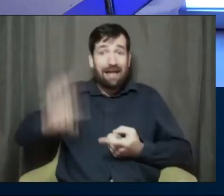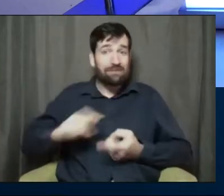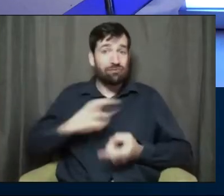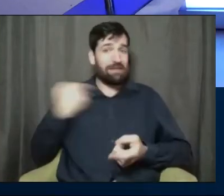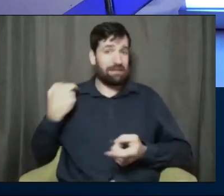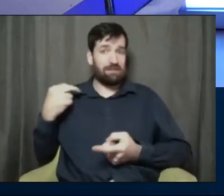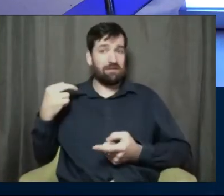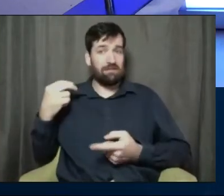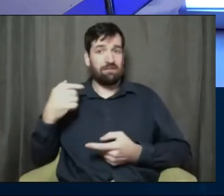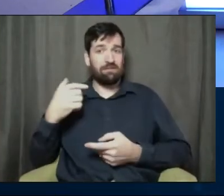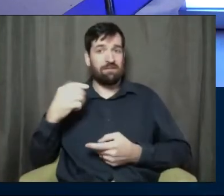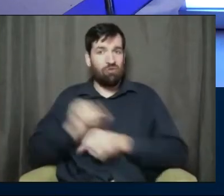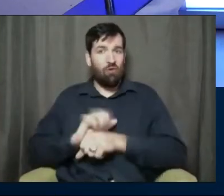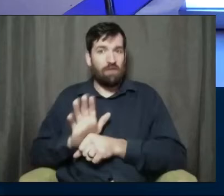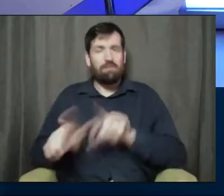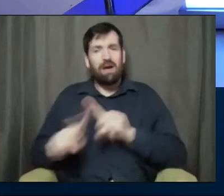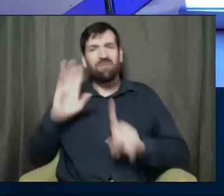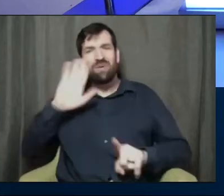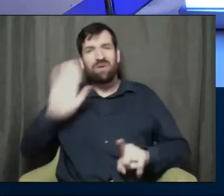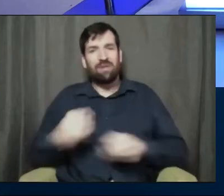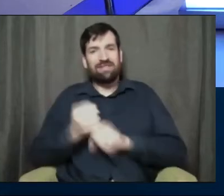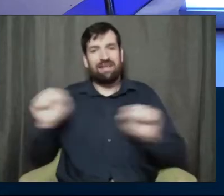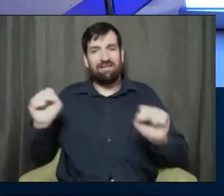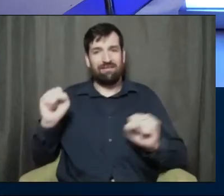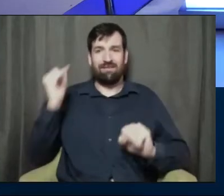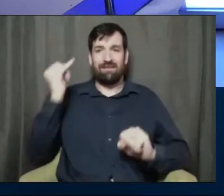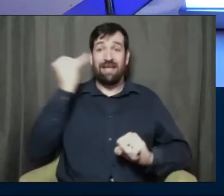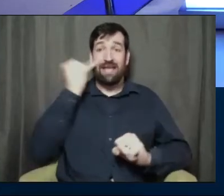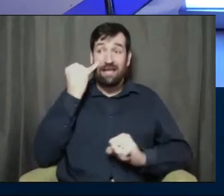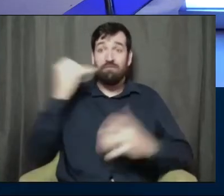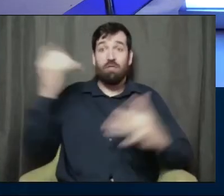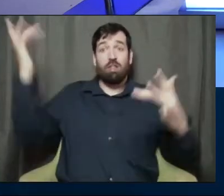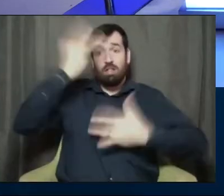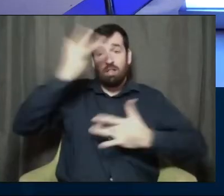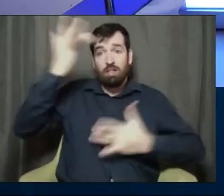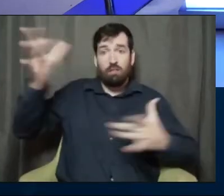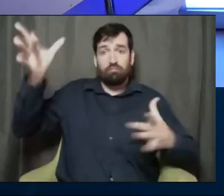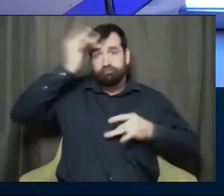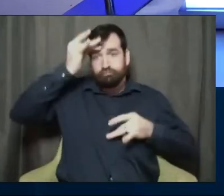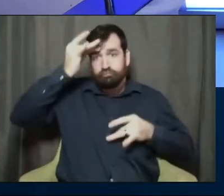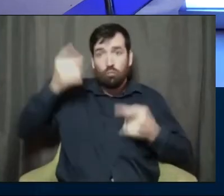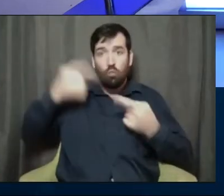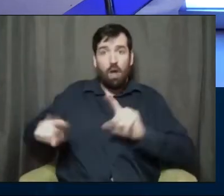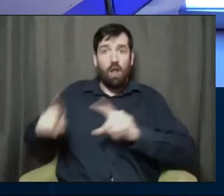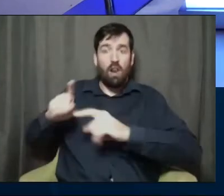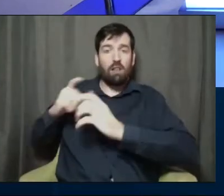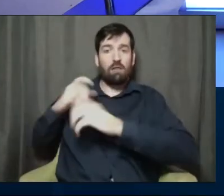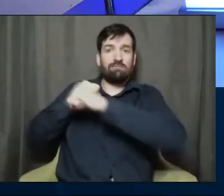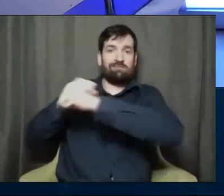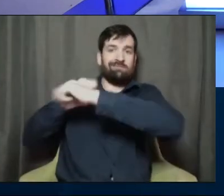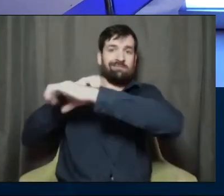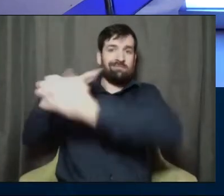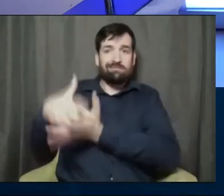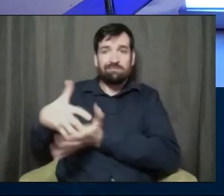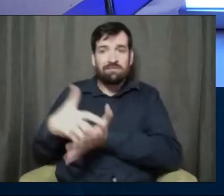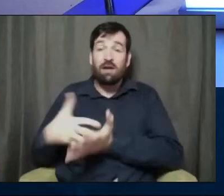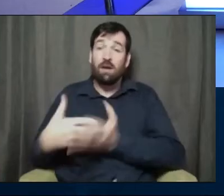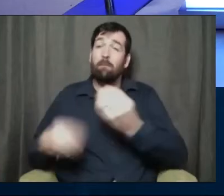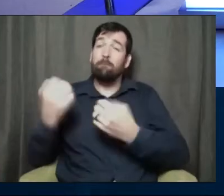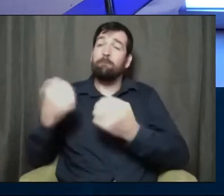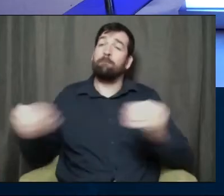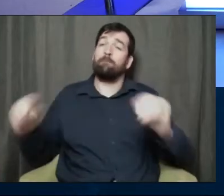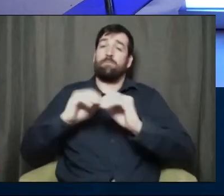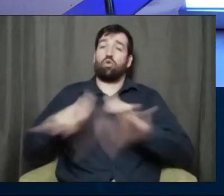safe, and we know that if you get those diseases and you are immunosuppressed, you have higher chances of hospitalization and death. And so